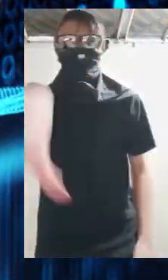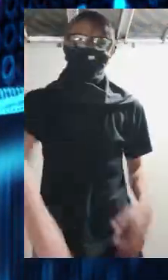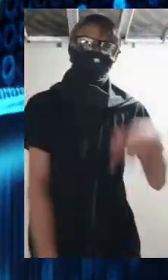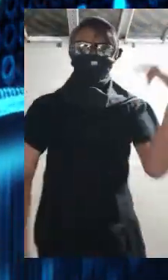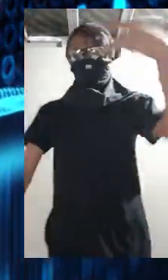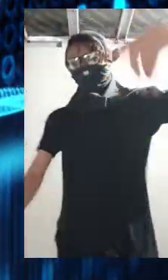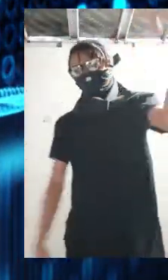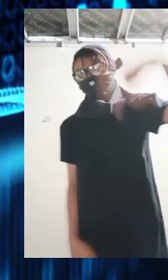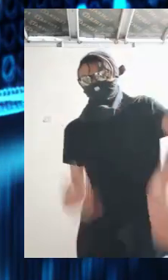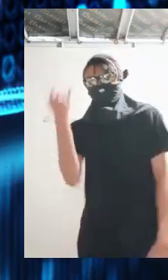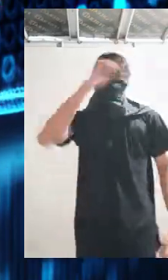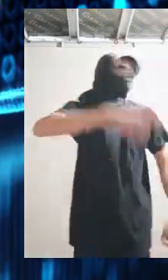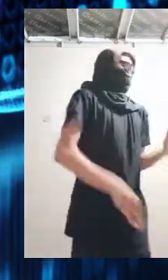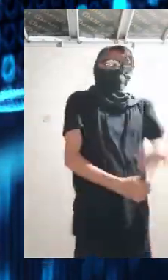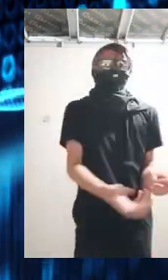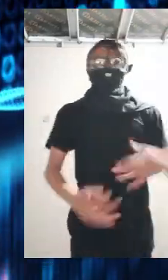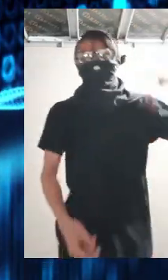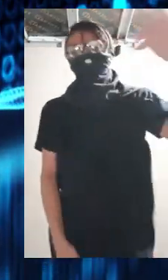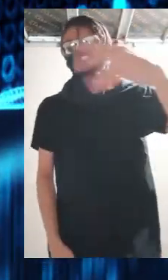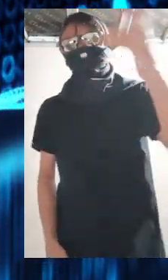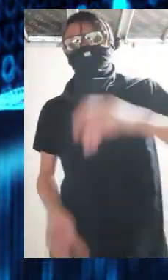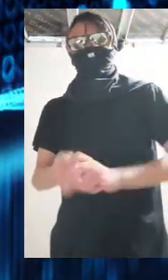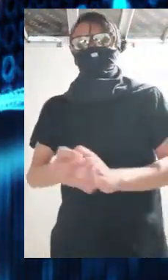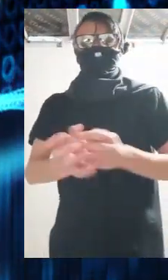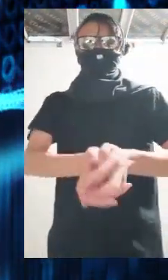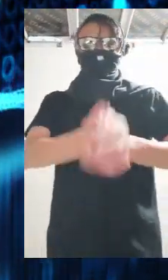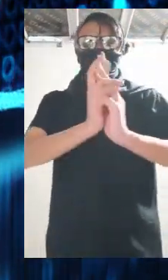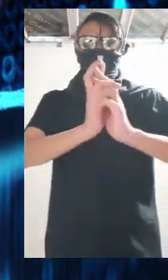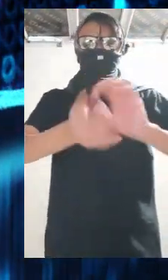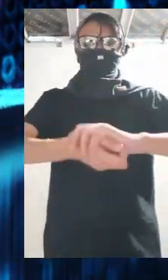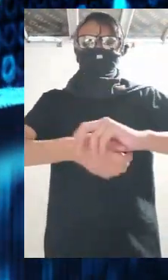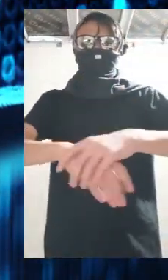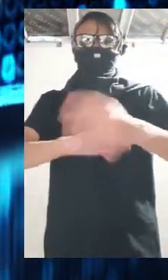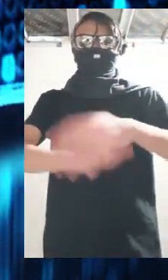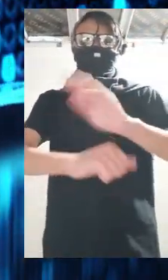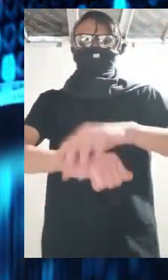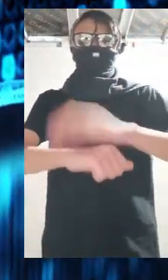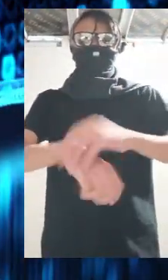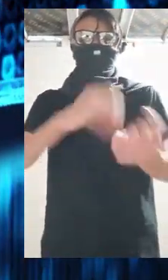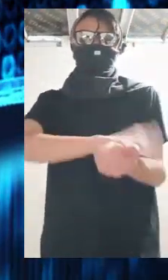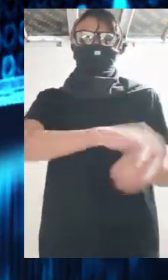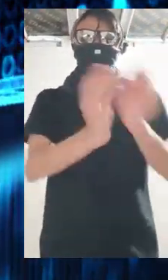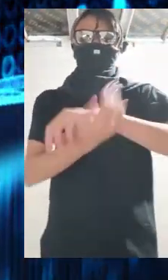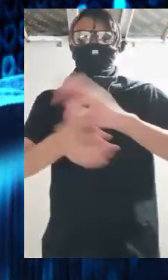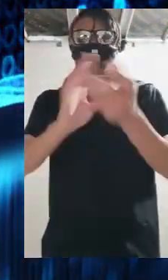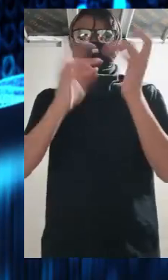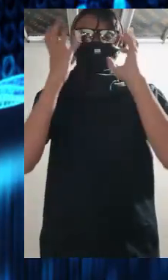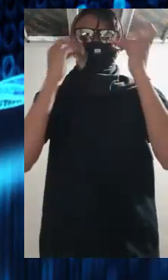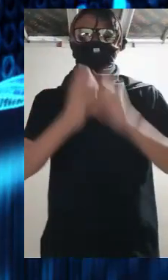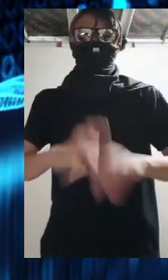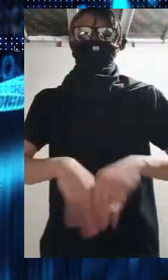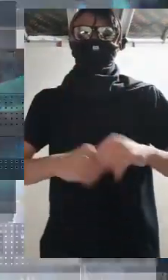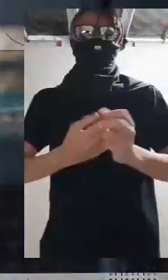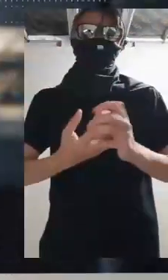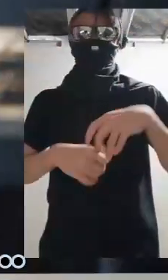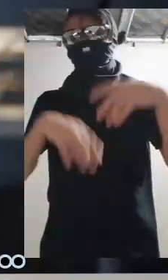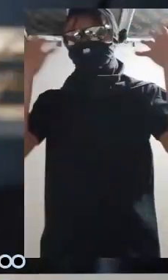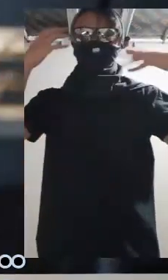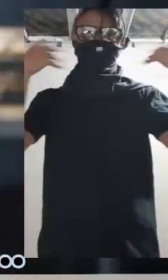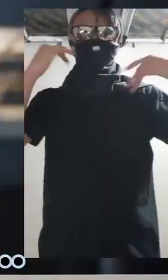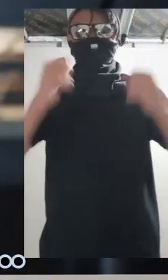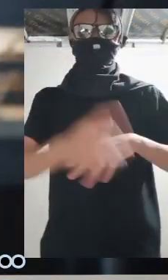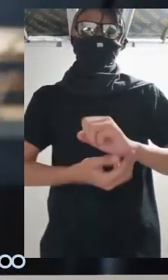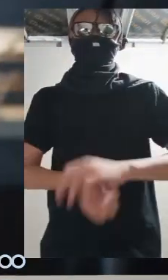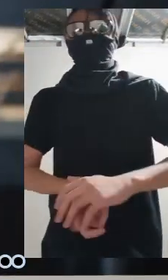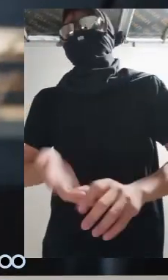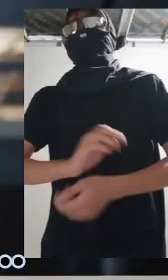the systemic process of identifying, assessing, and reducing risks that may harm an organization or system. Instead